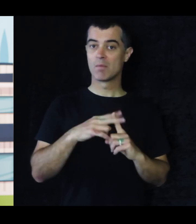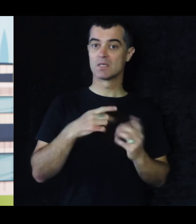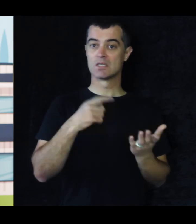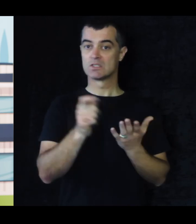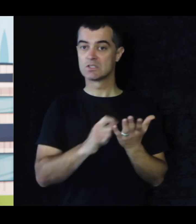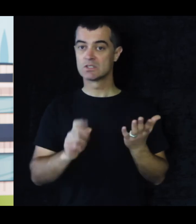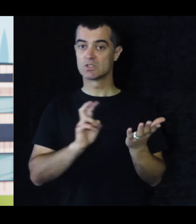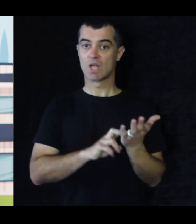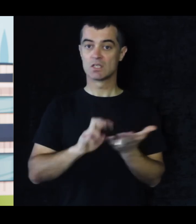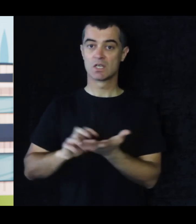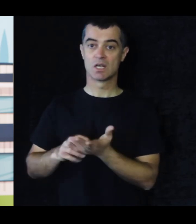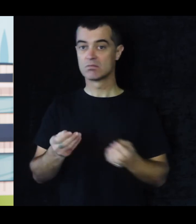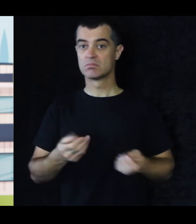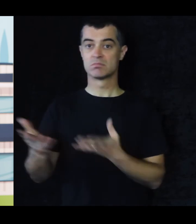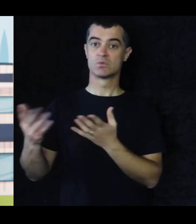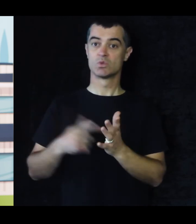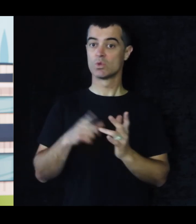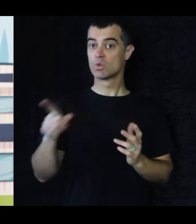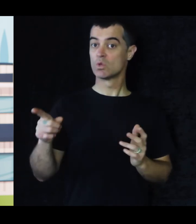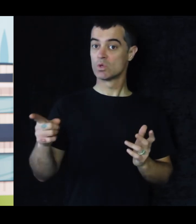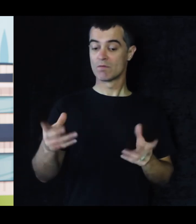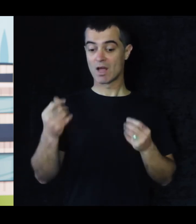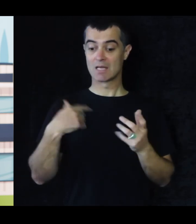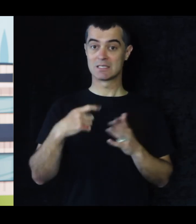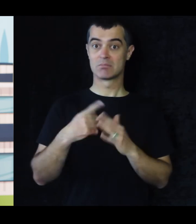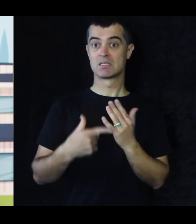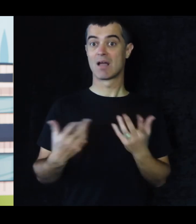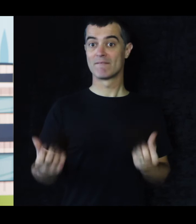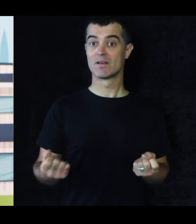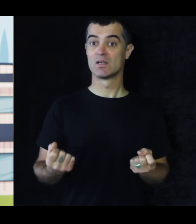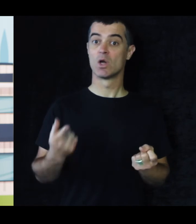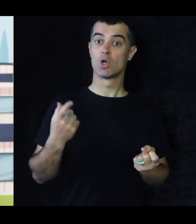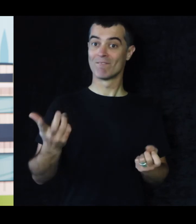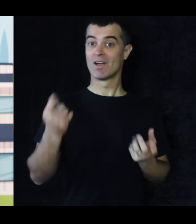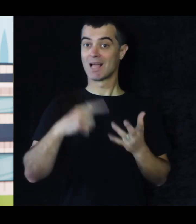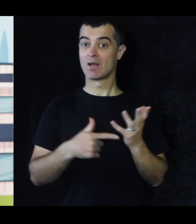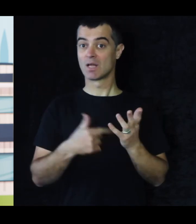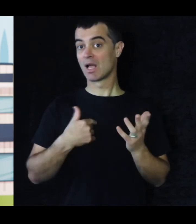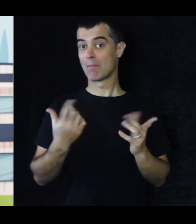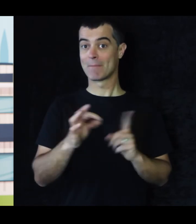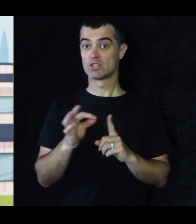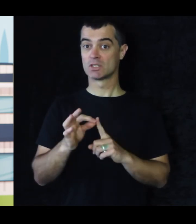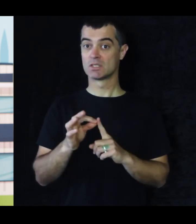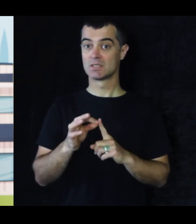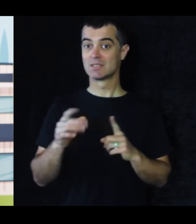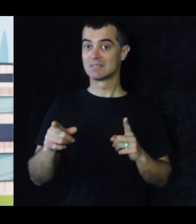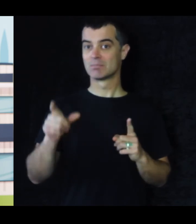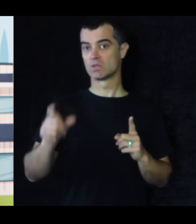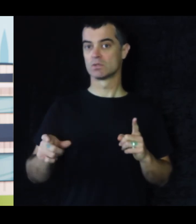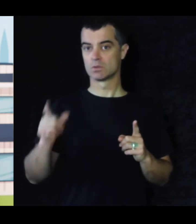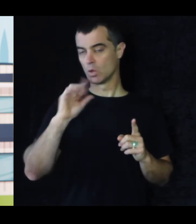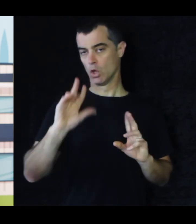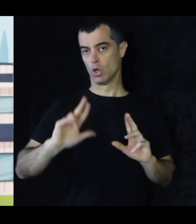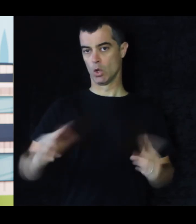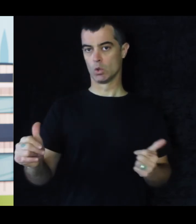I signed everything, that's gone back to you. You find out that I've got a disability, or you find out that I've got a pension. This person's